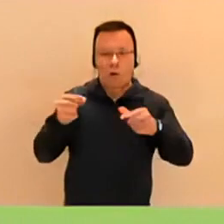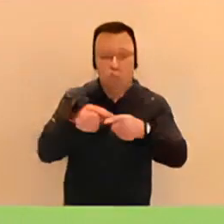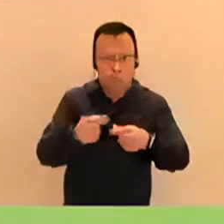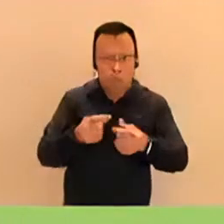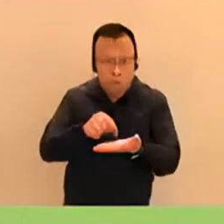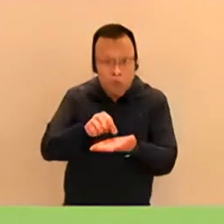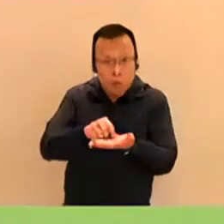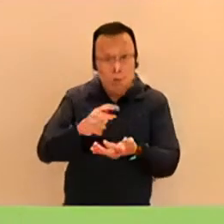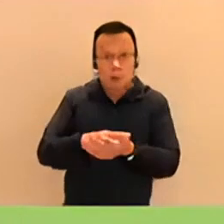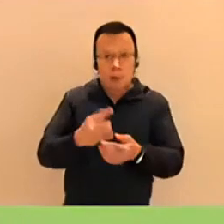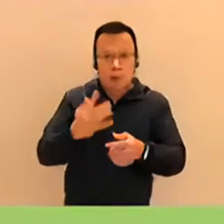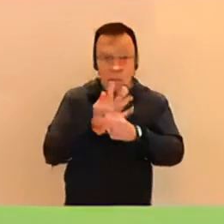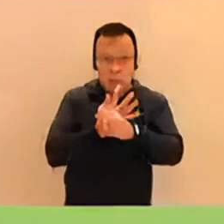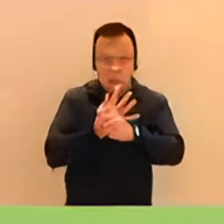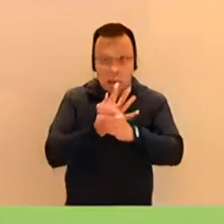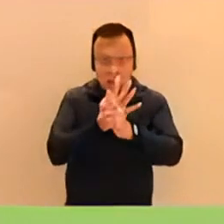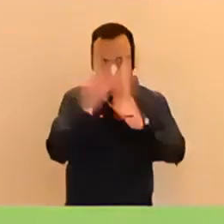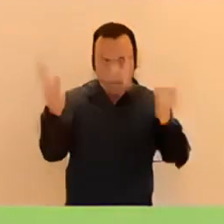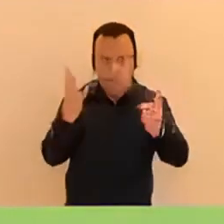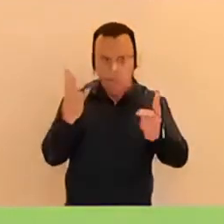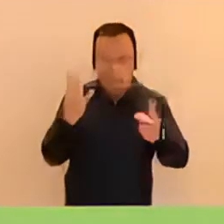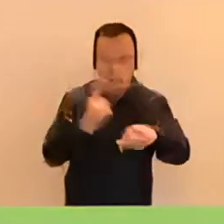walking or cycling.